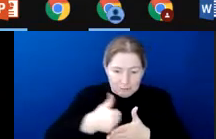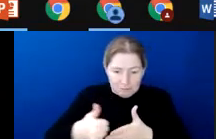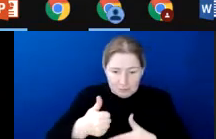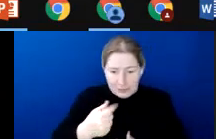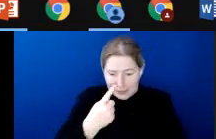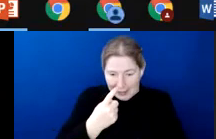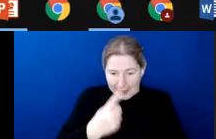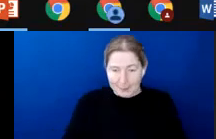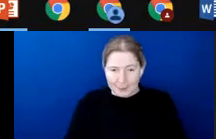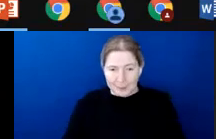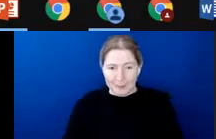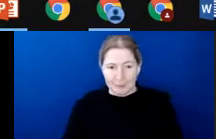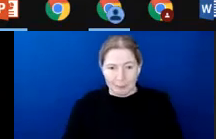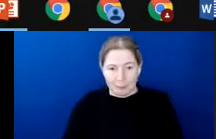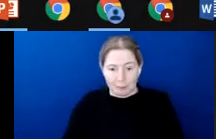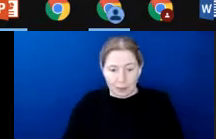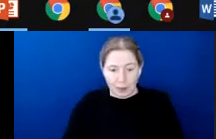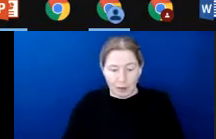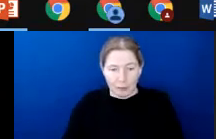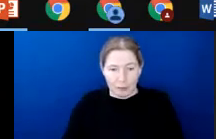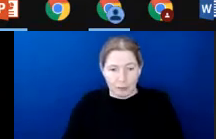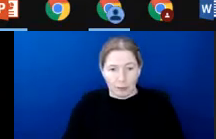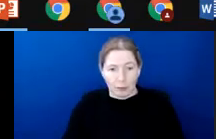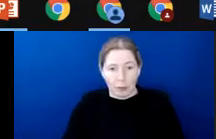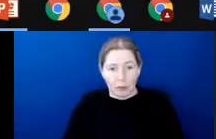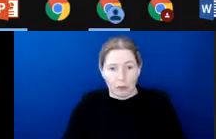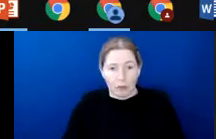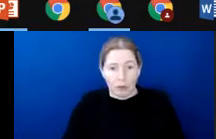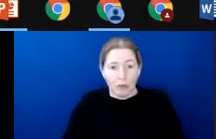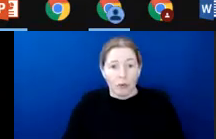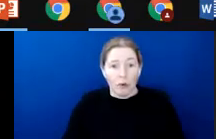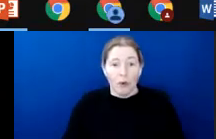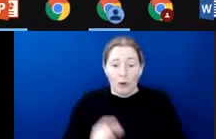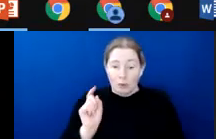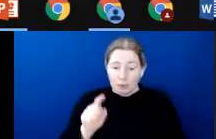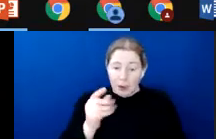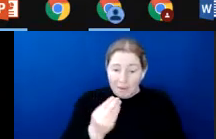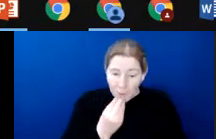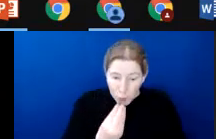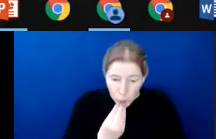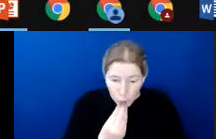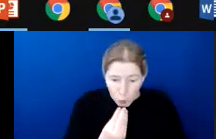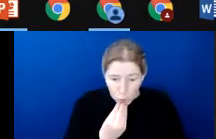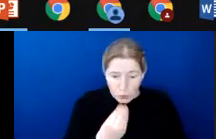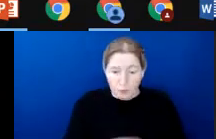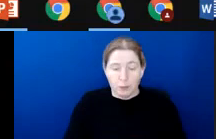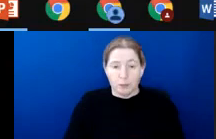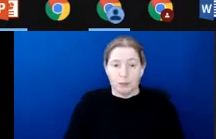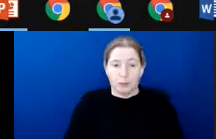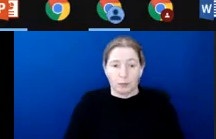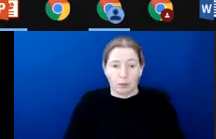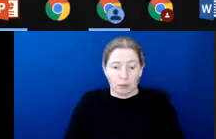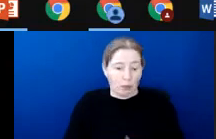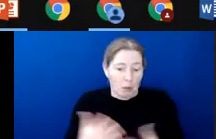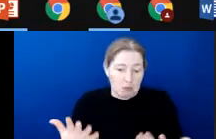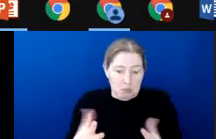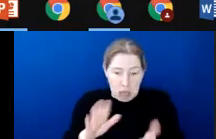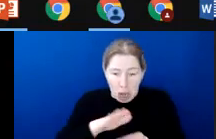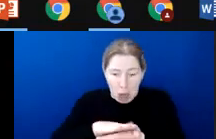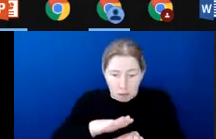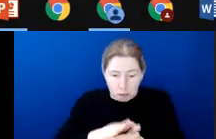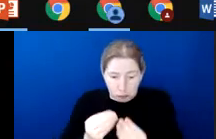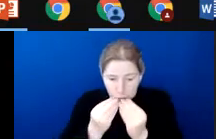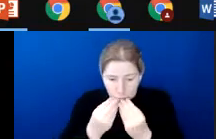to. So I'll just simply choose food and I'll type lunch for